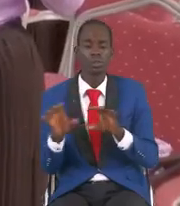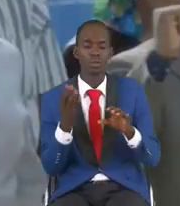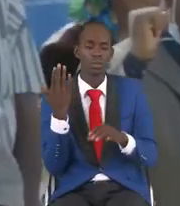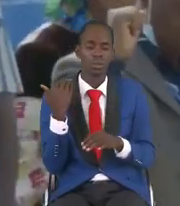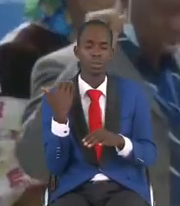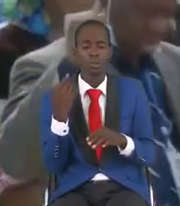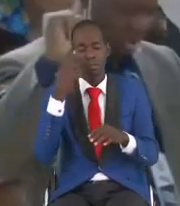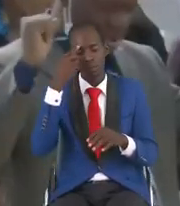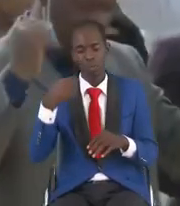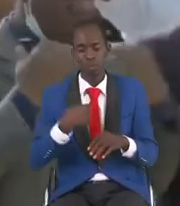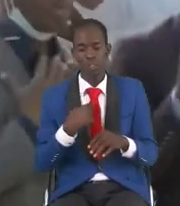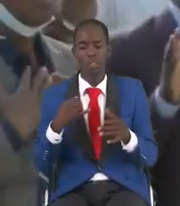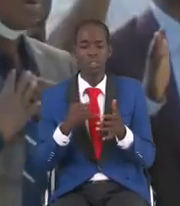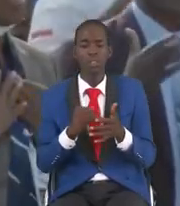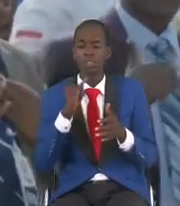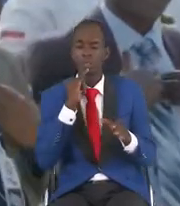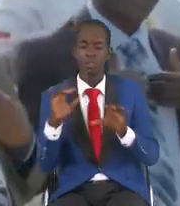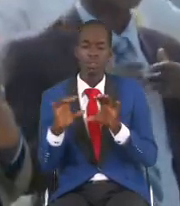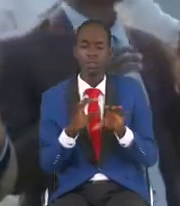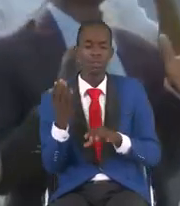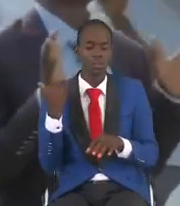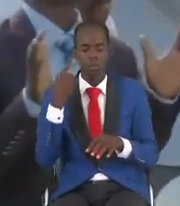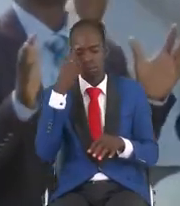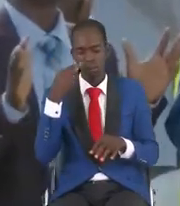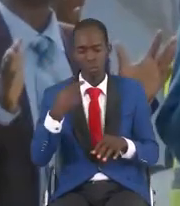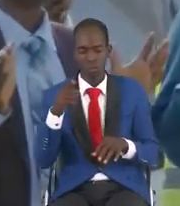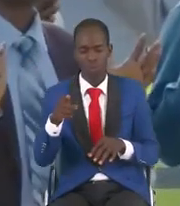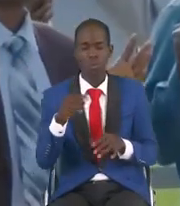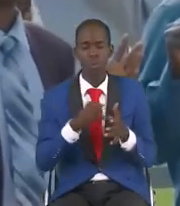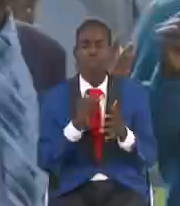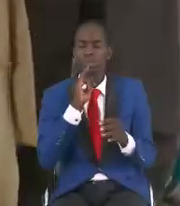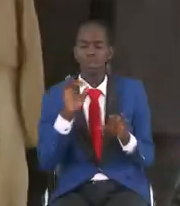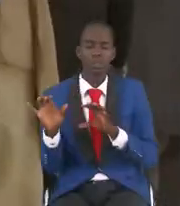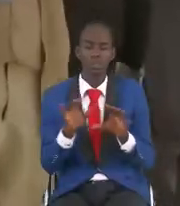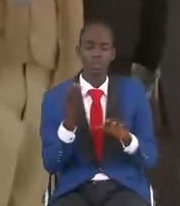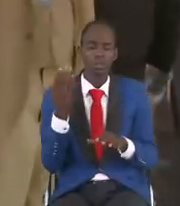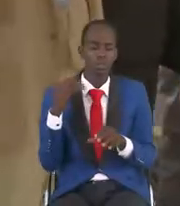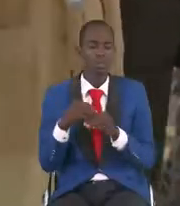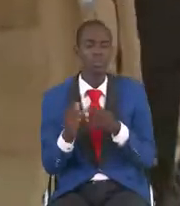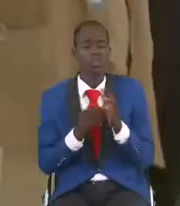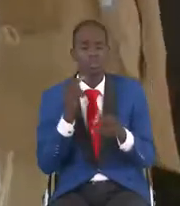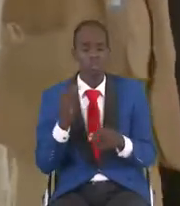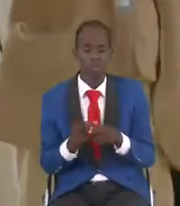me, it is done. For you, it is done.